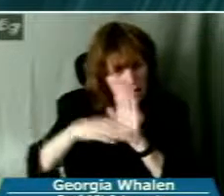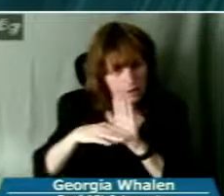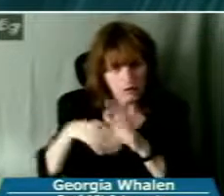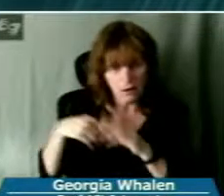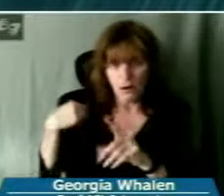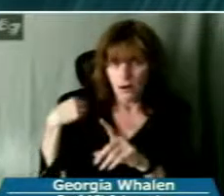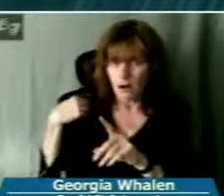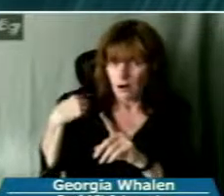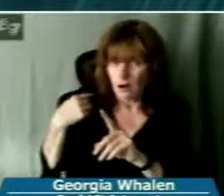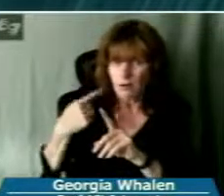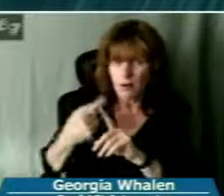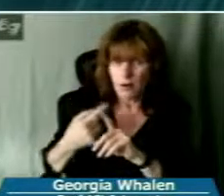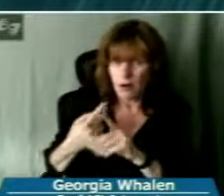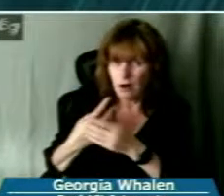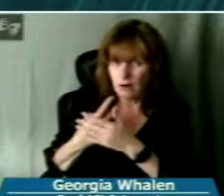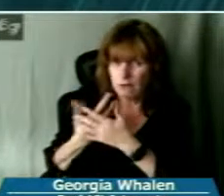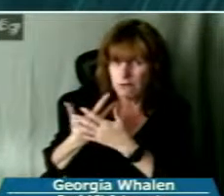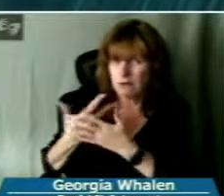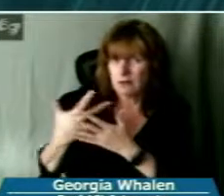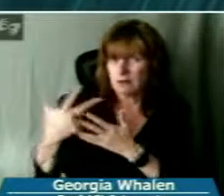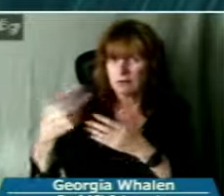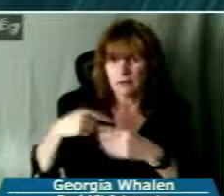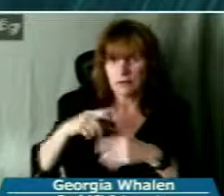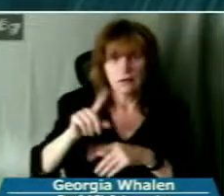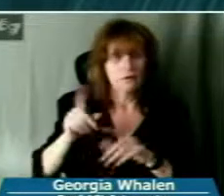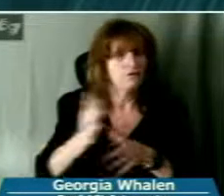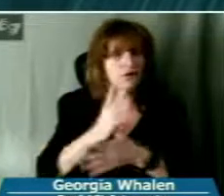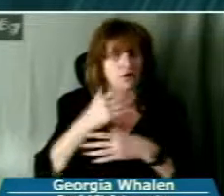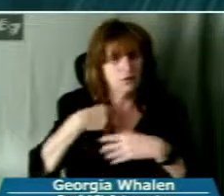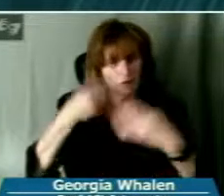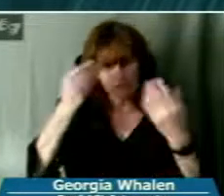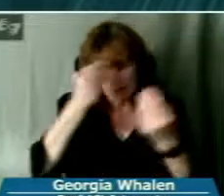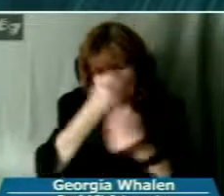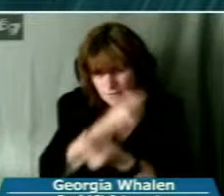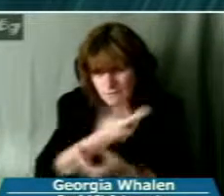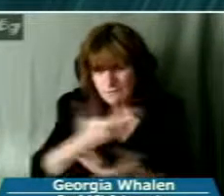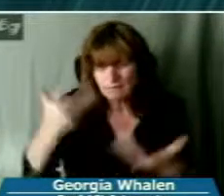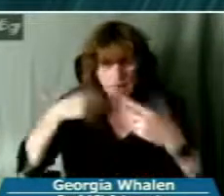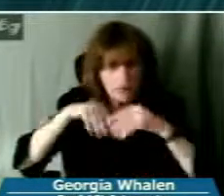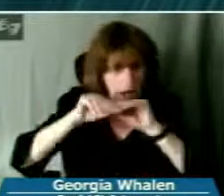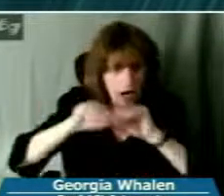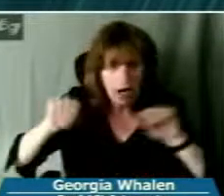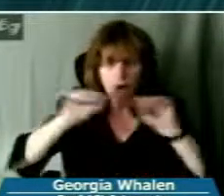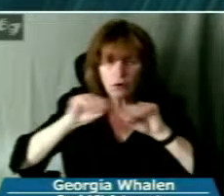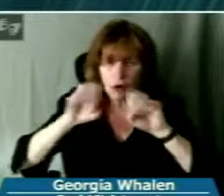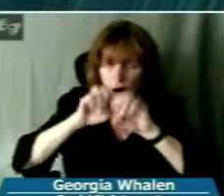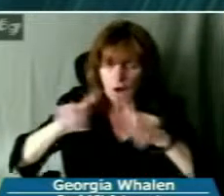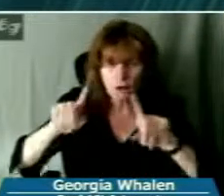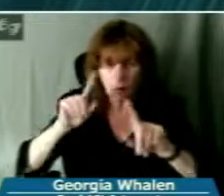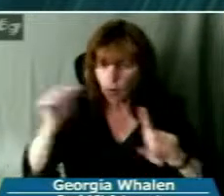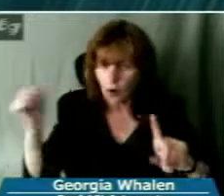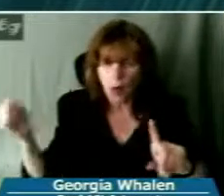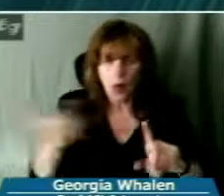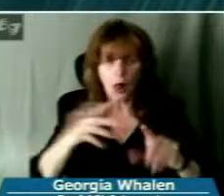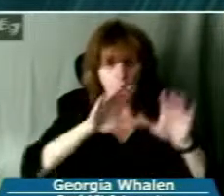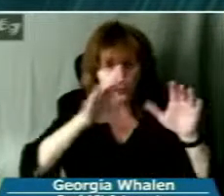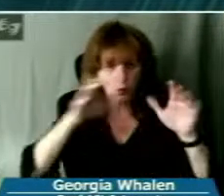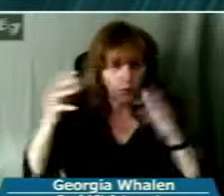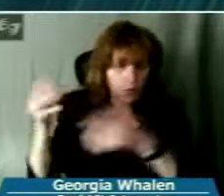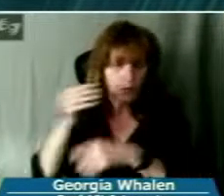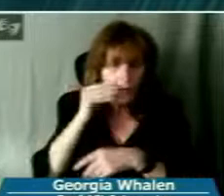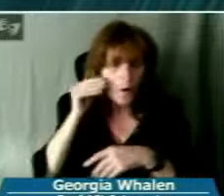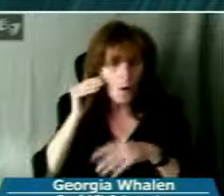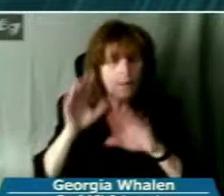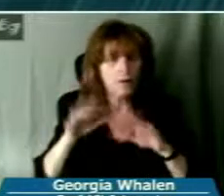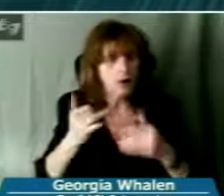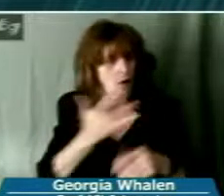We began with initial education campaigns that went out to all retirement homes, long-term care homes. There is a directive that has been issued by the ministry some